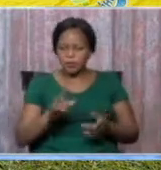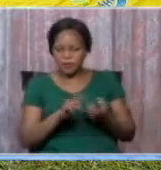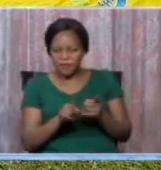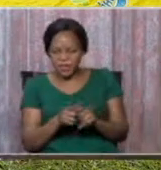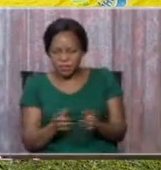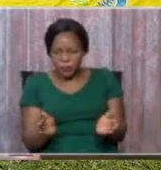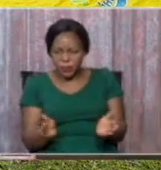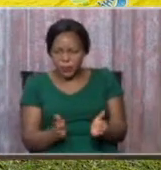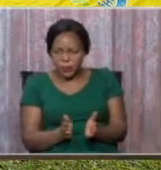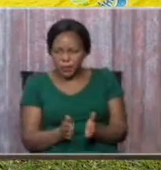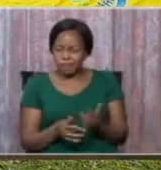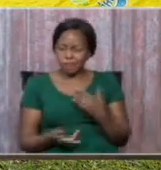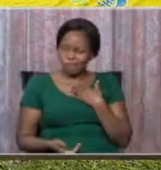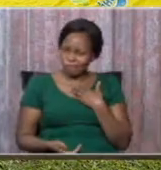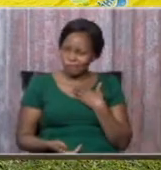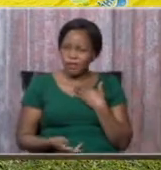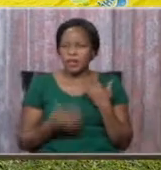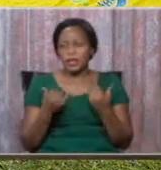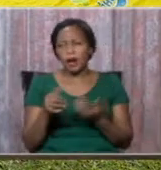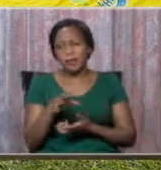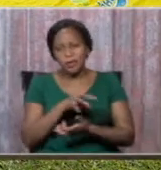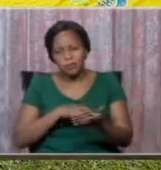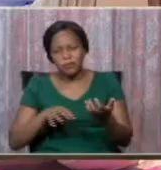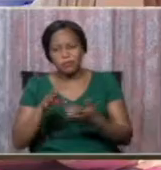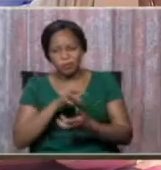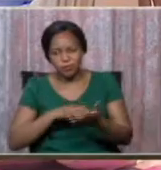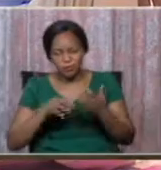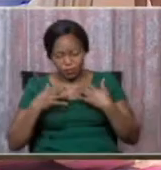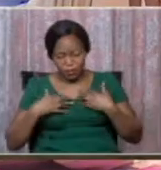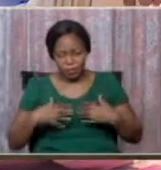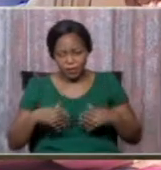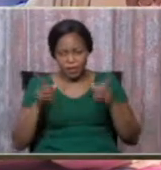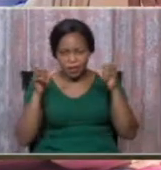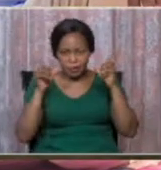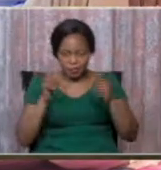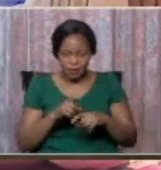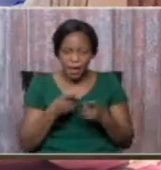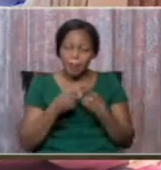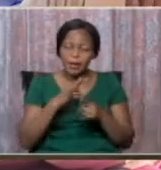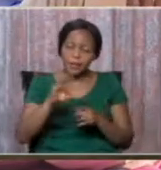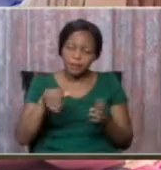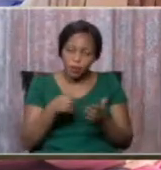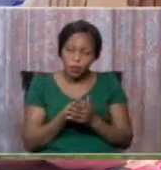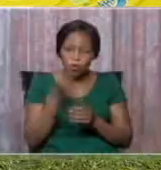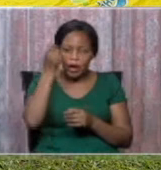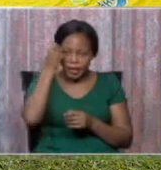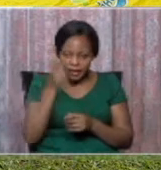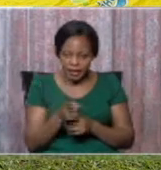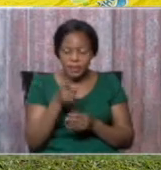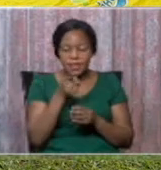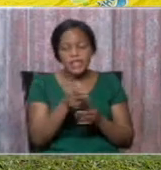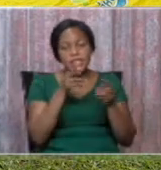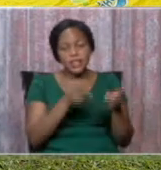it's a physiological change that takes place, then we will not be too shy about it or uncomfortable about